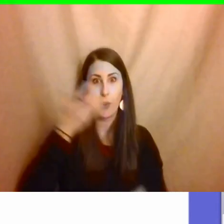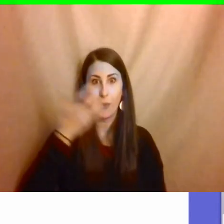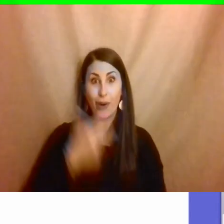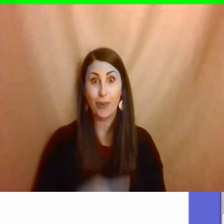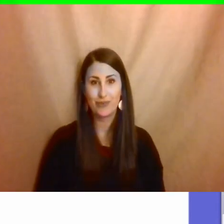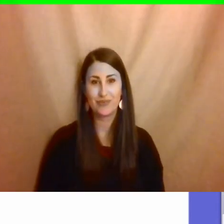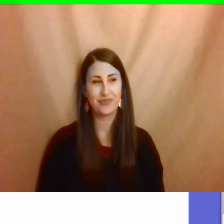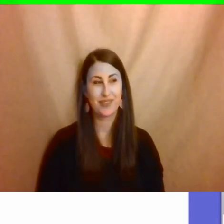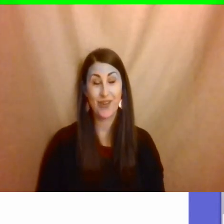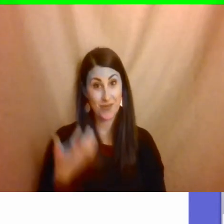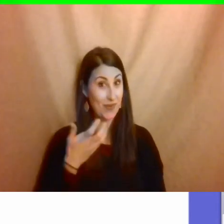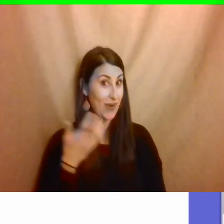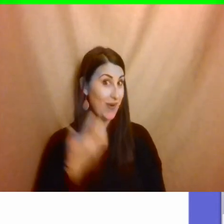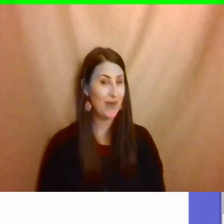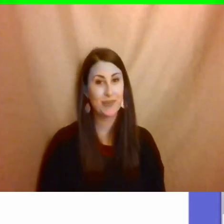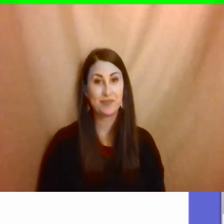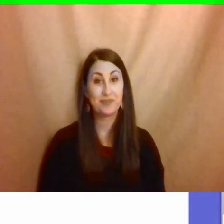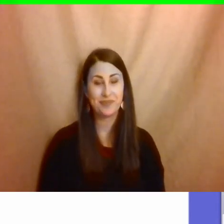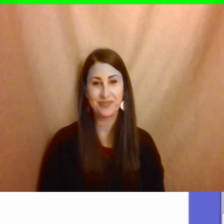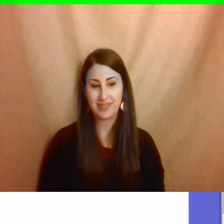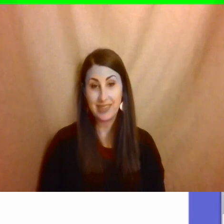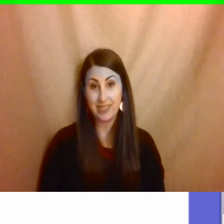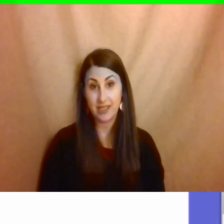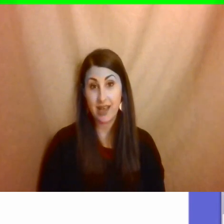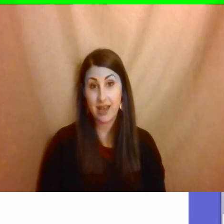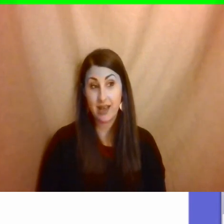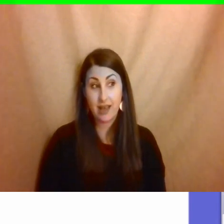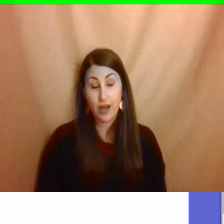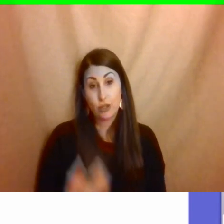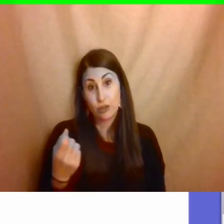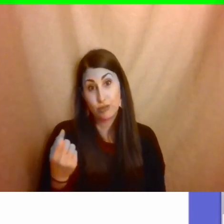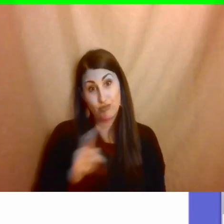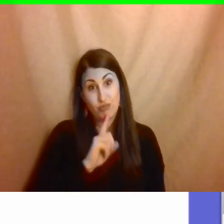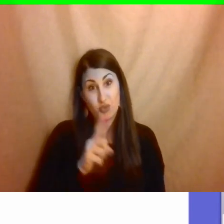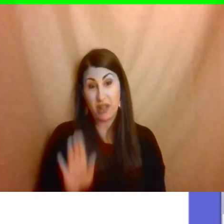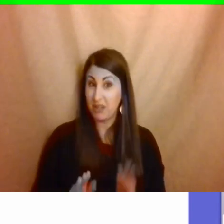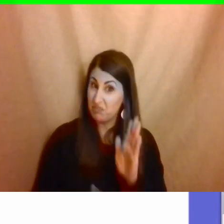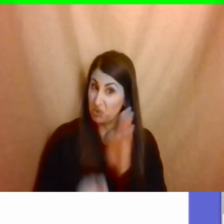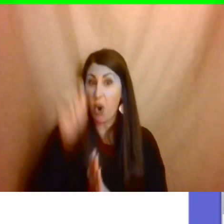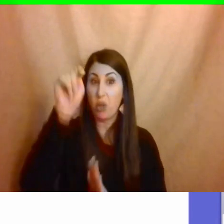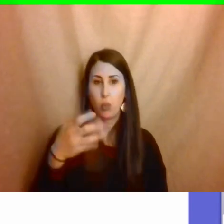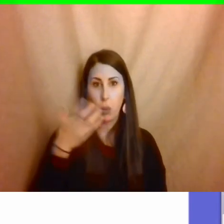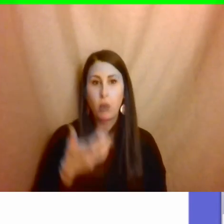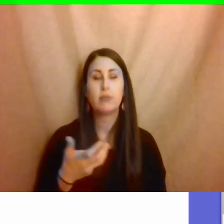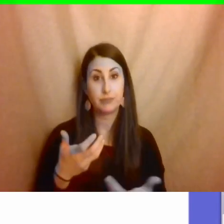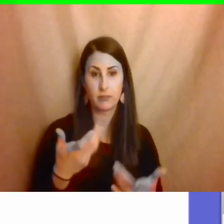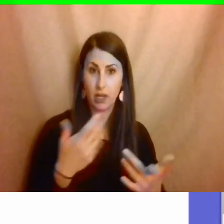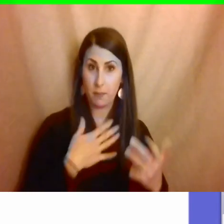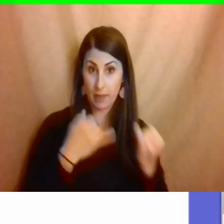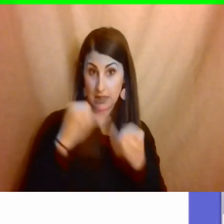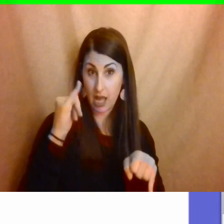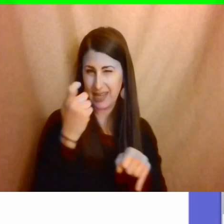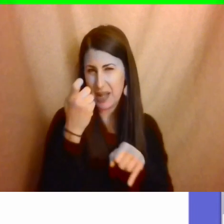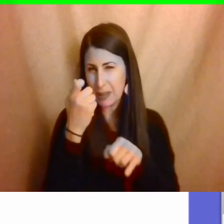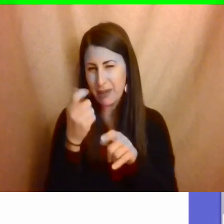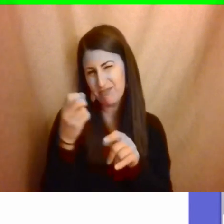Whoa. A very tall triangular pyramid. Alright, my line is a little off right here, but that's okay. Yours is going